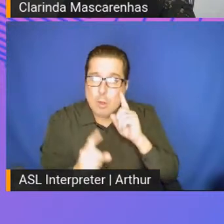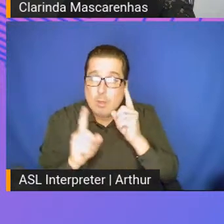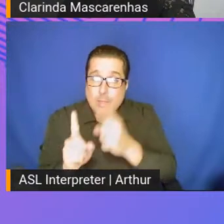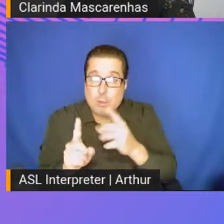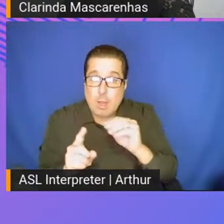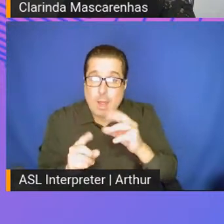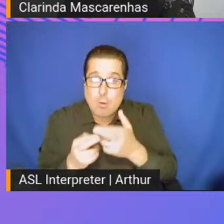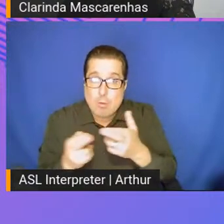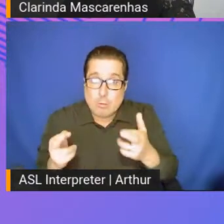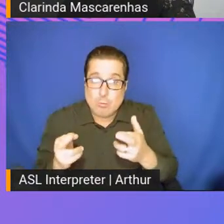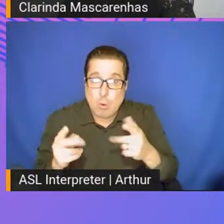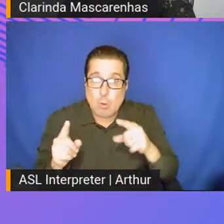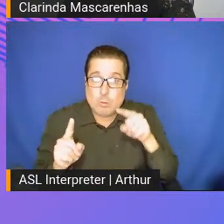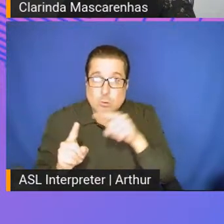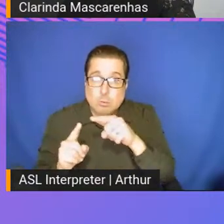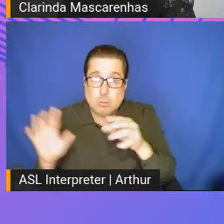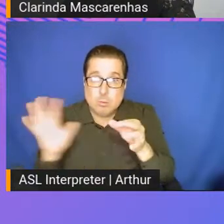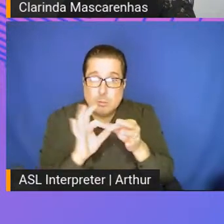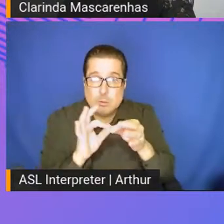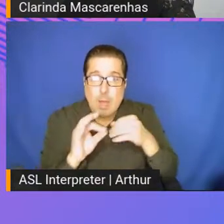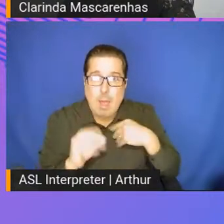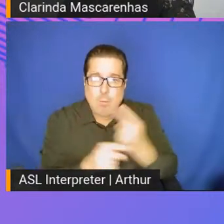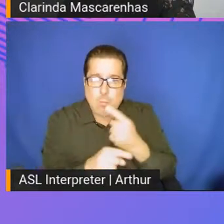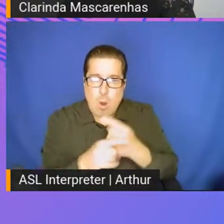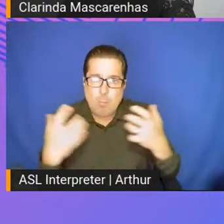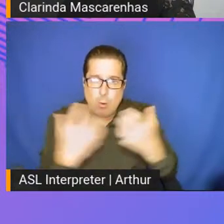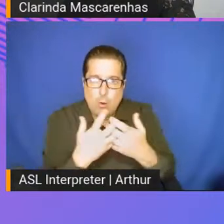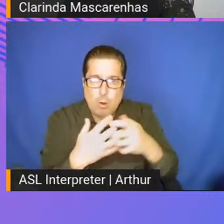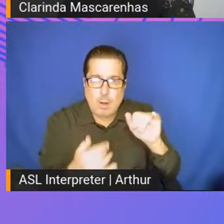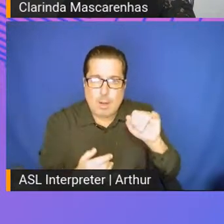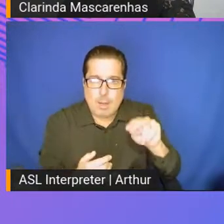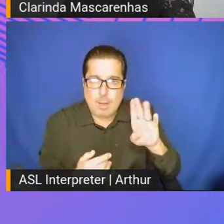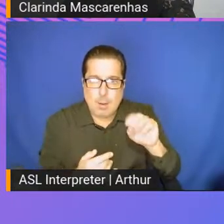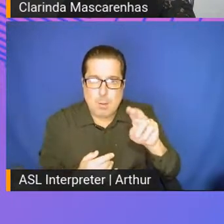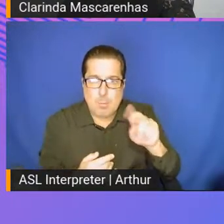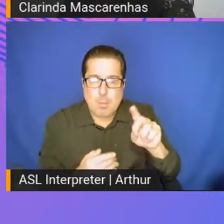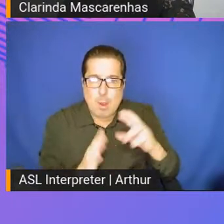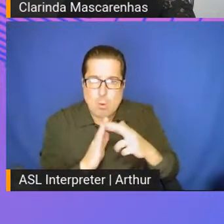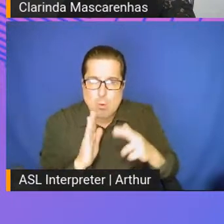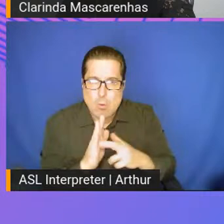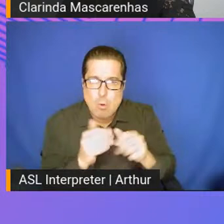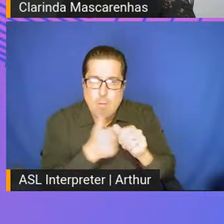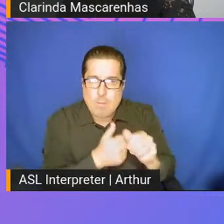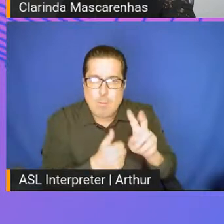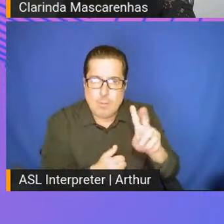resource have proper inbound rules to allow traffic from the VPC connector security group.